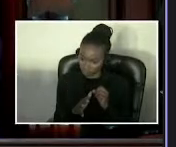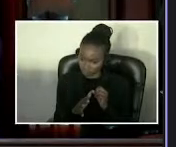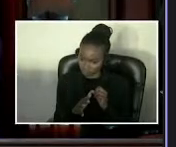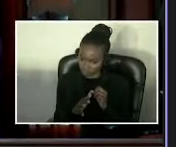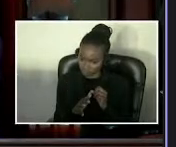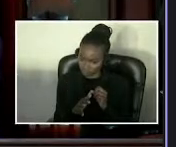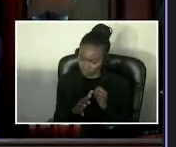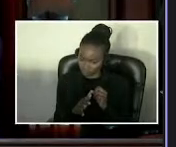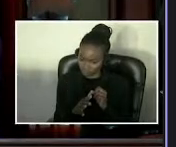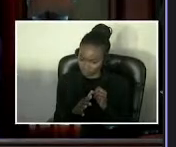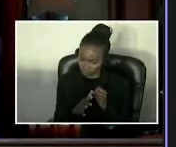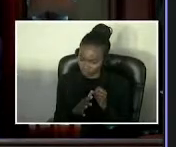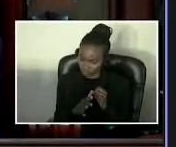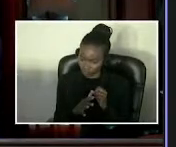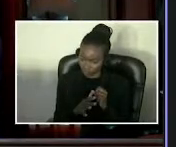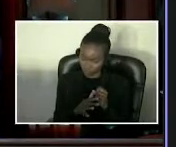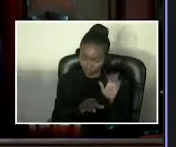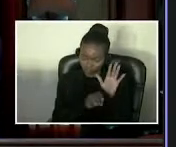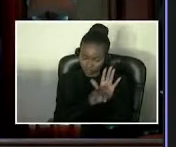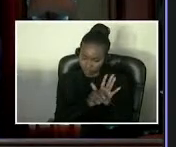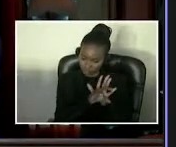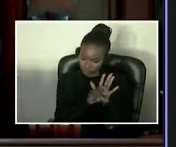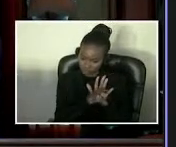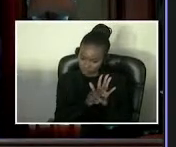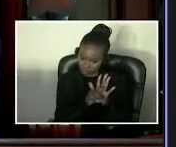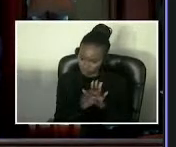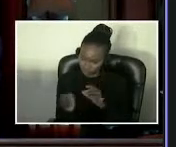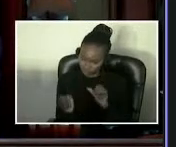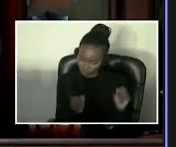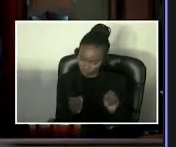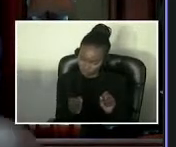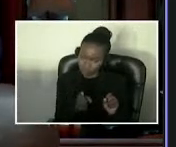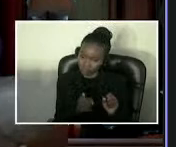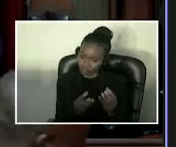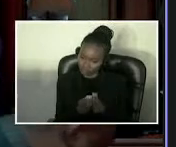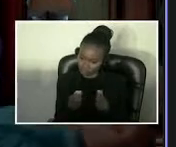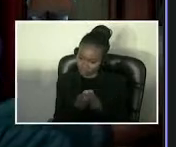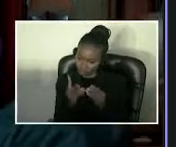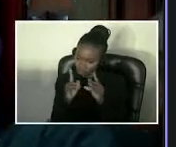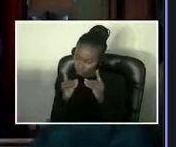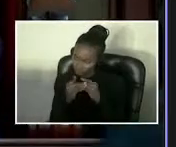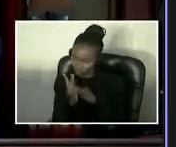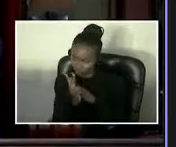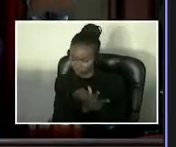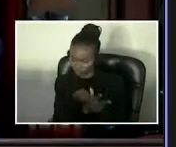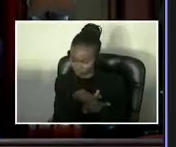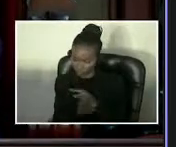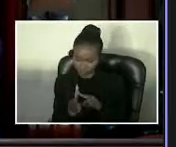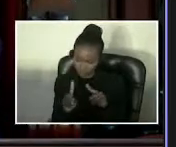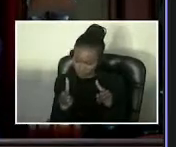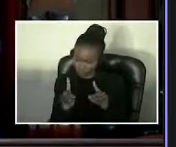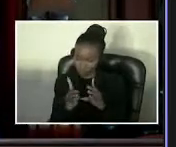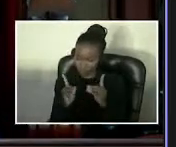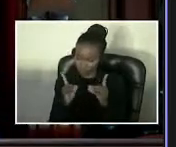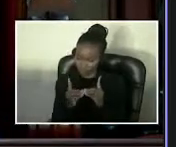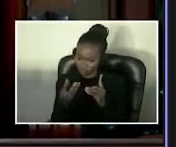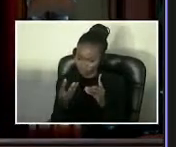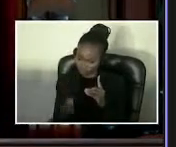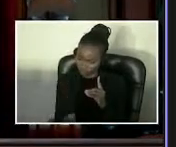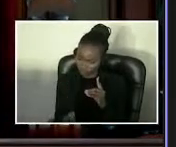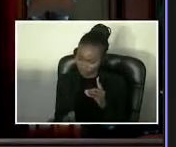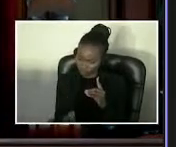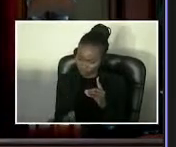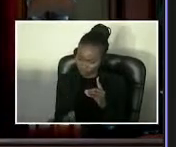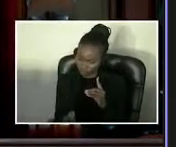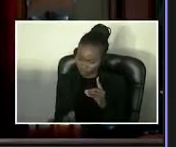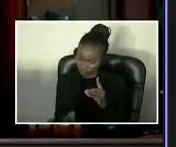the feeling of the post it was not something that was negated by the department but because the department was over it was having an